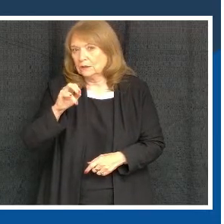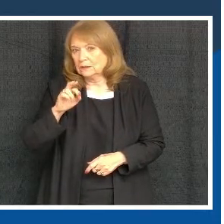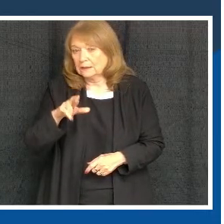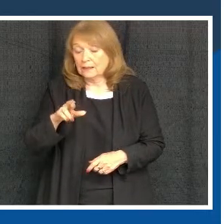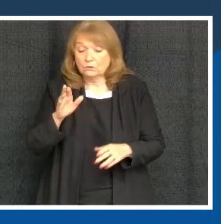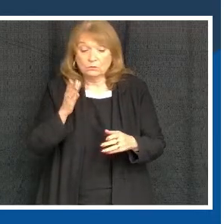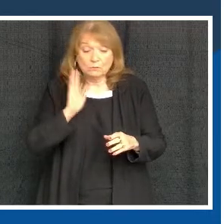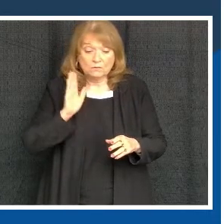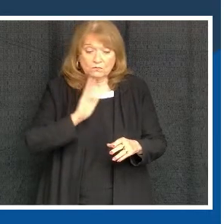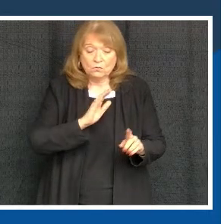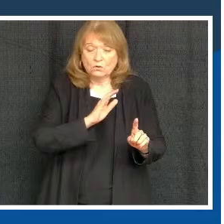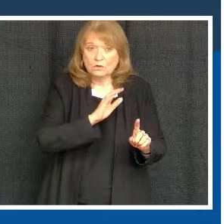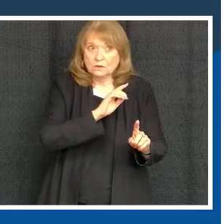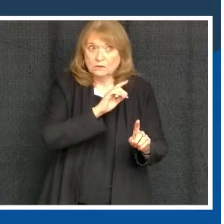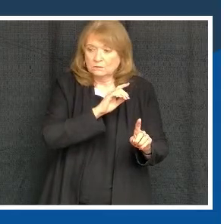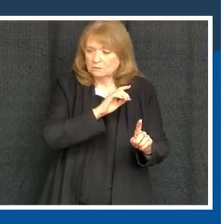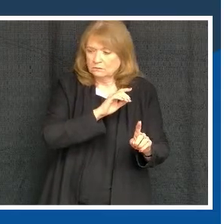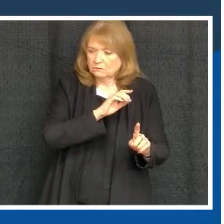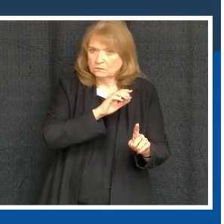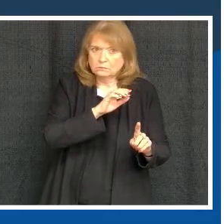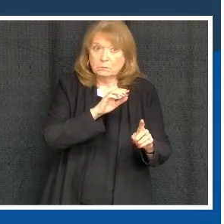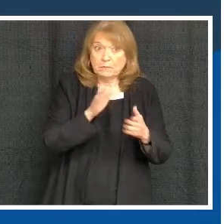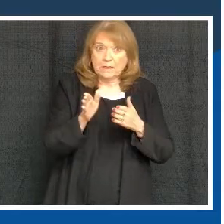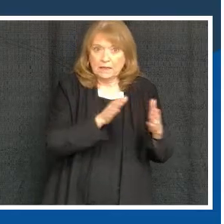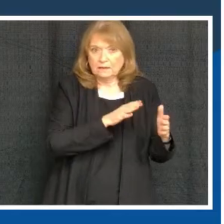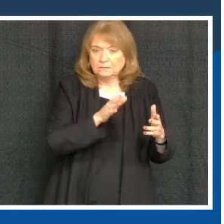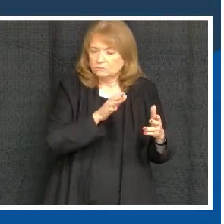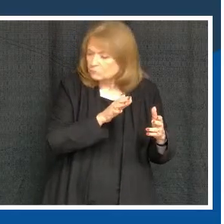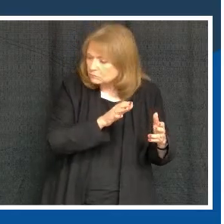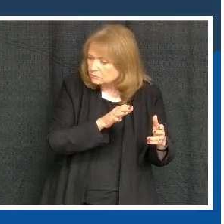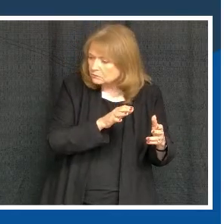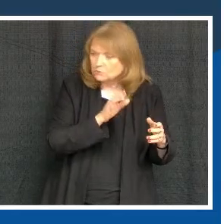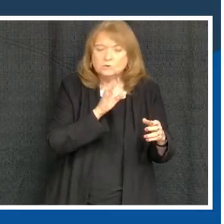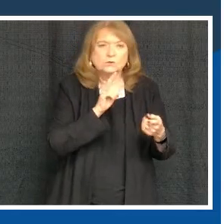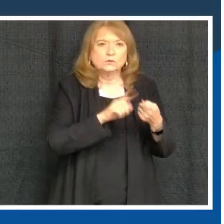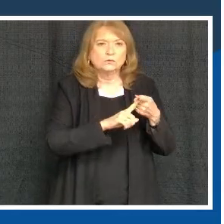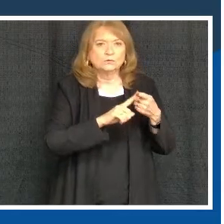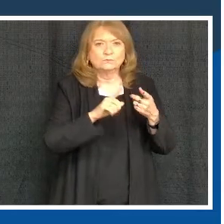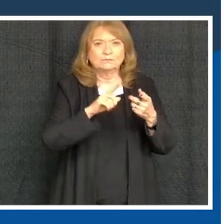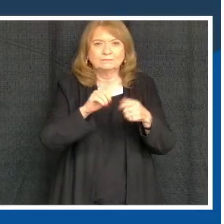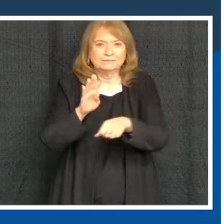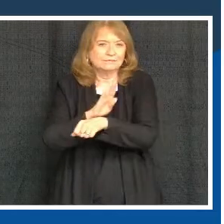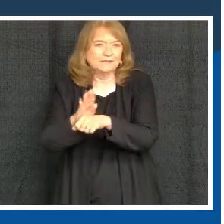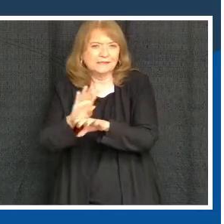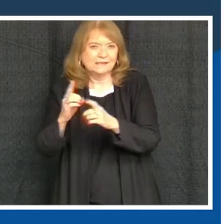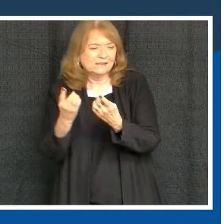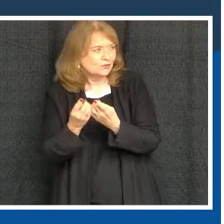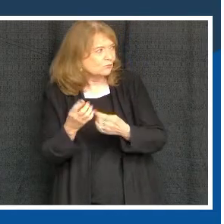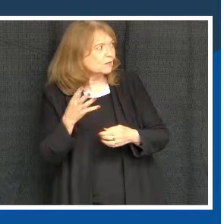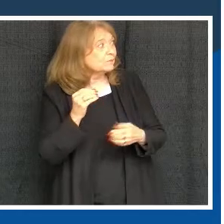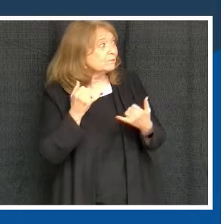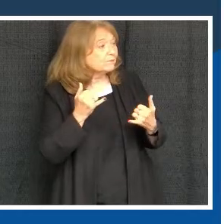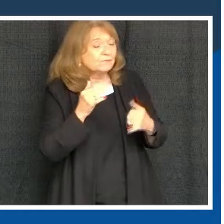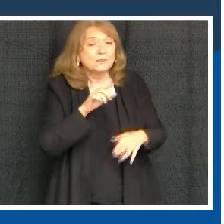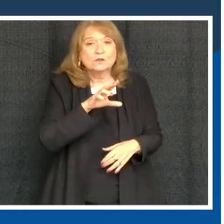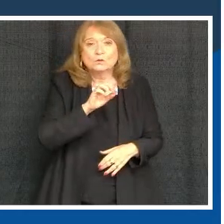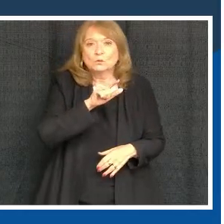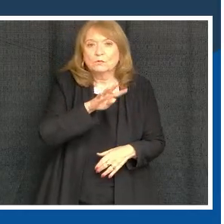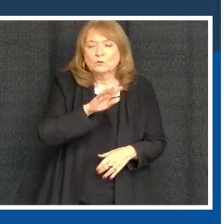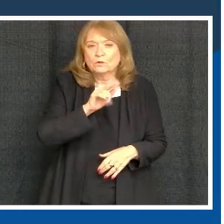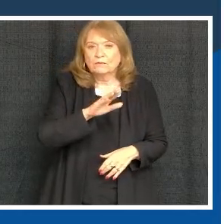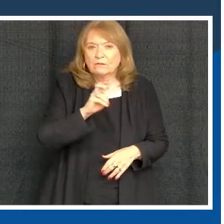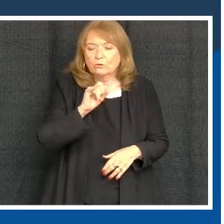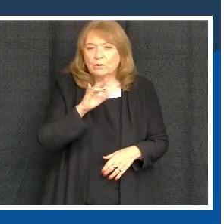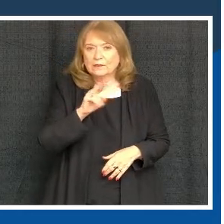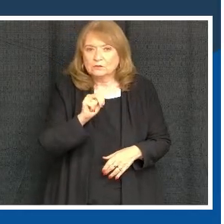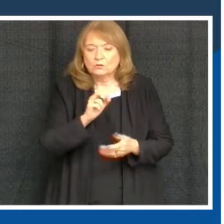District to C5 Highway and Arterial Commercial District. Resolution 58, 2024-25, a